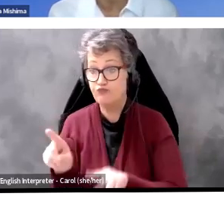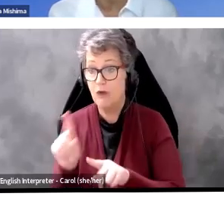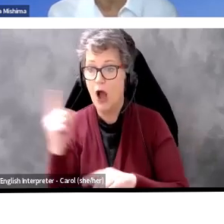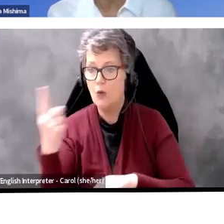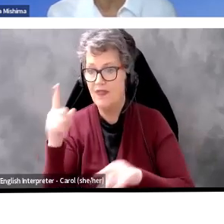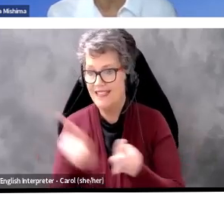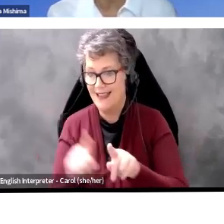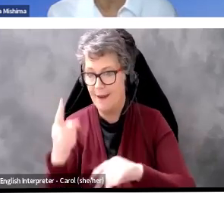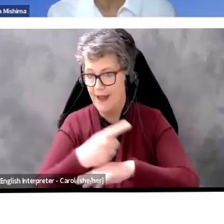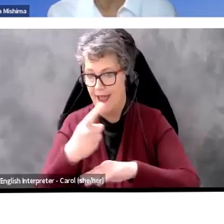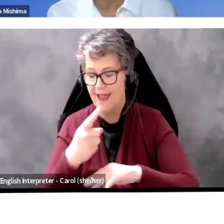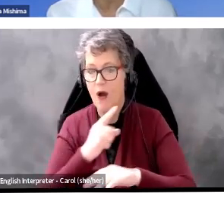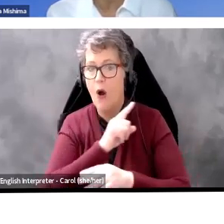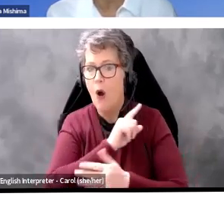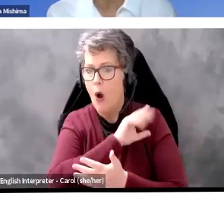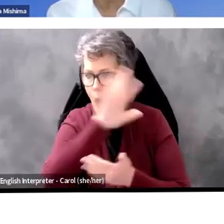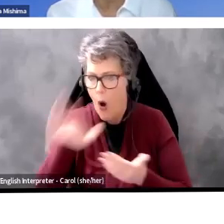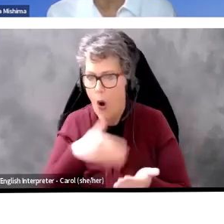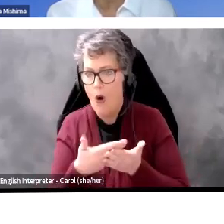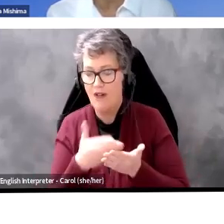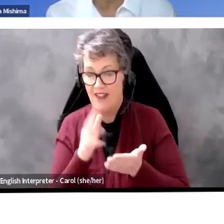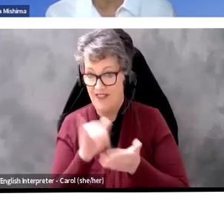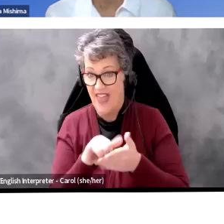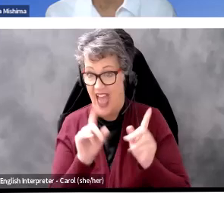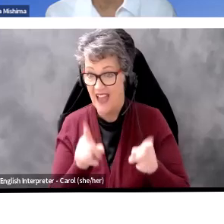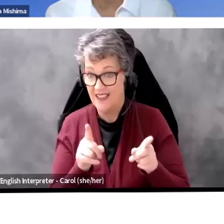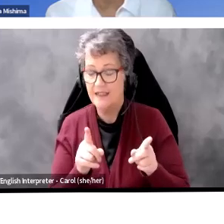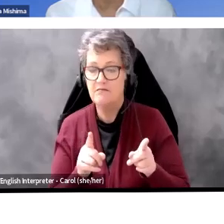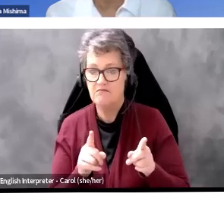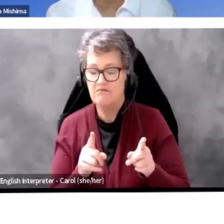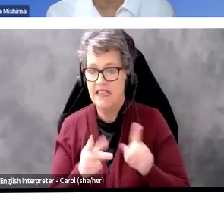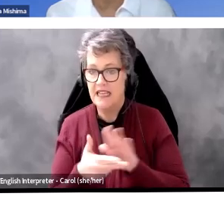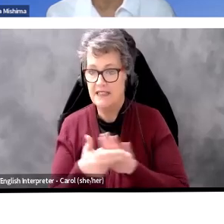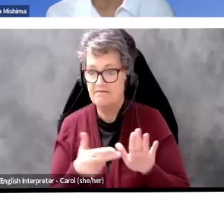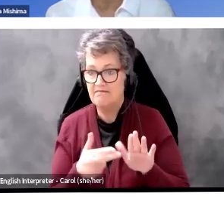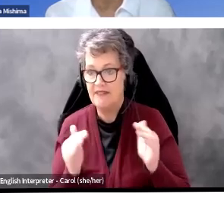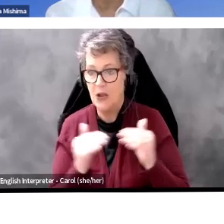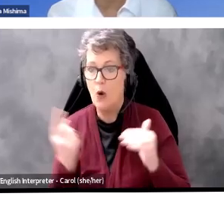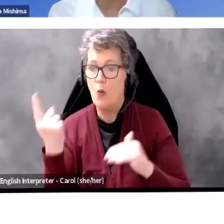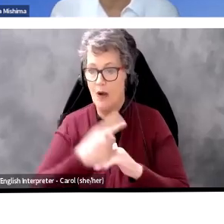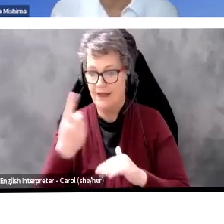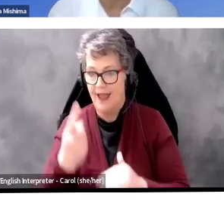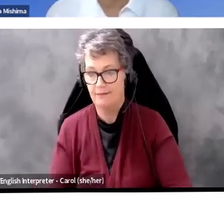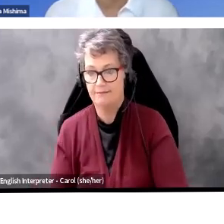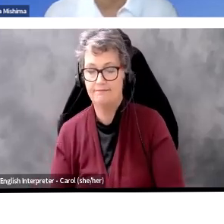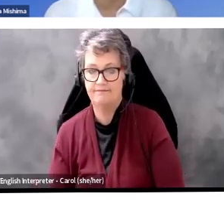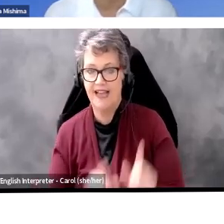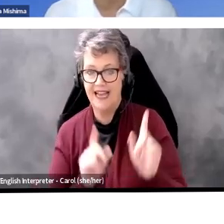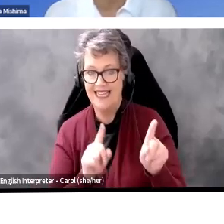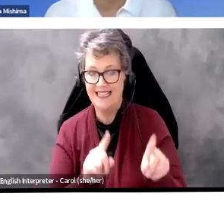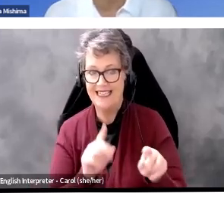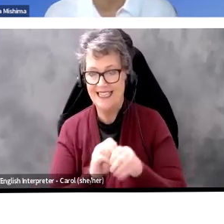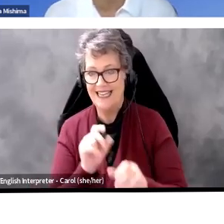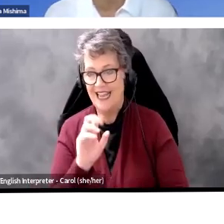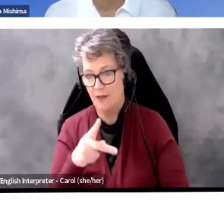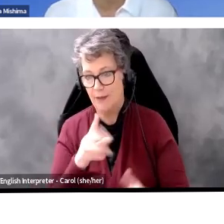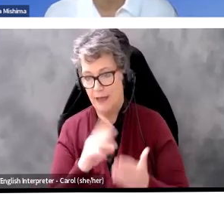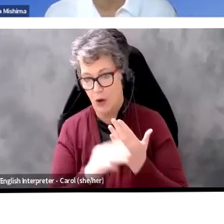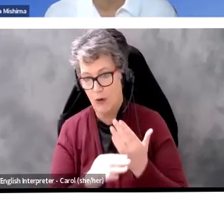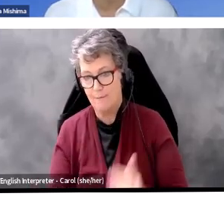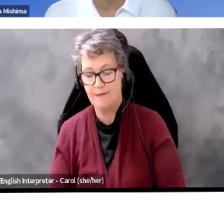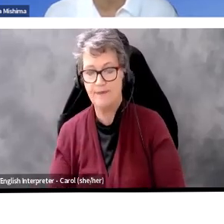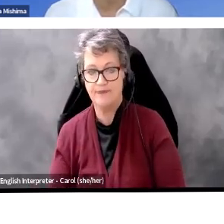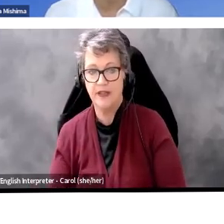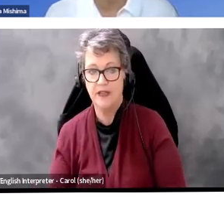1 day. All of that is considered 1 day of attendance in an ELP program.